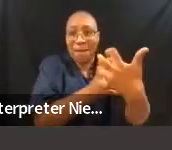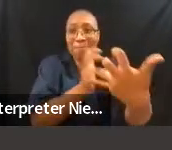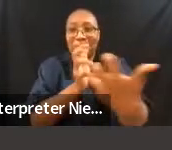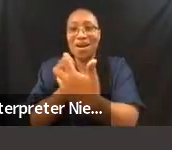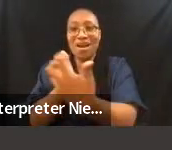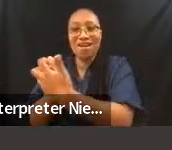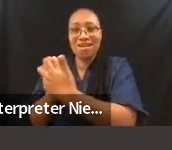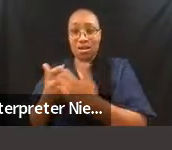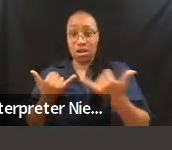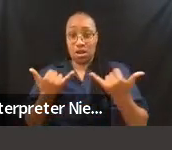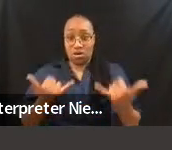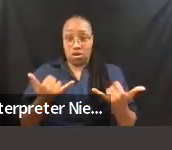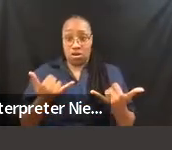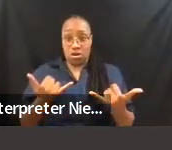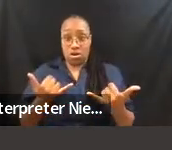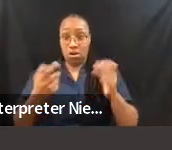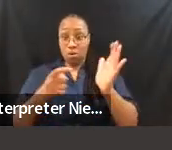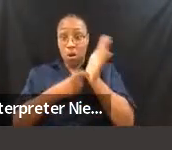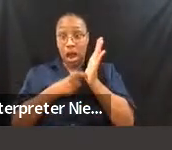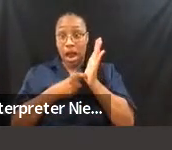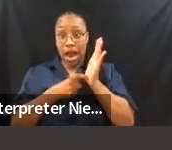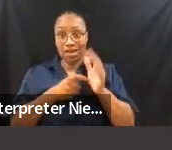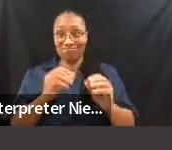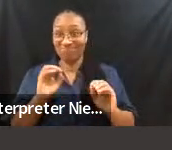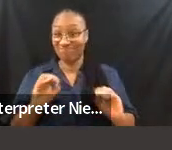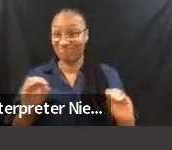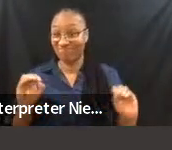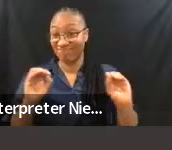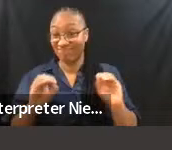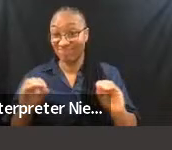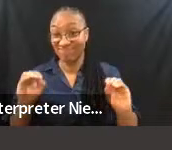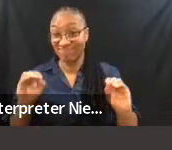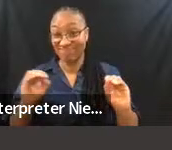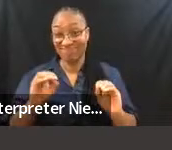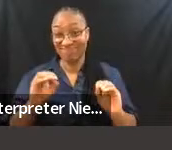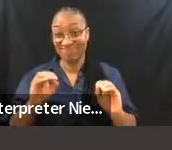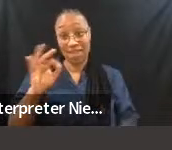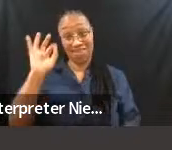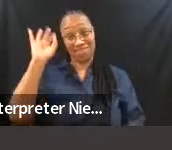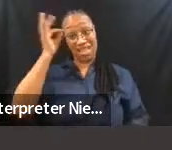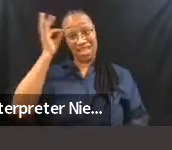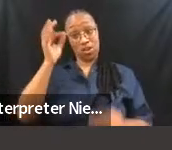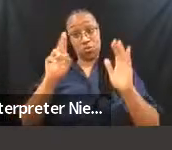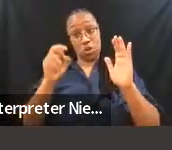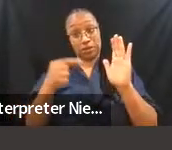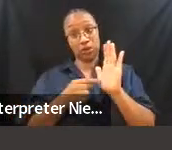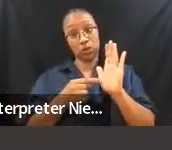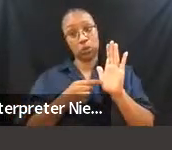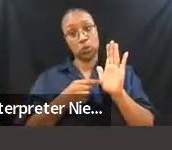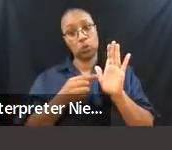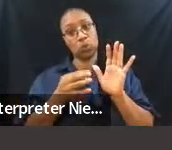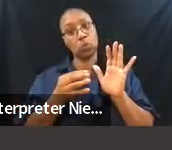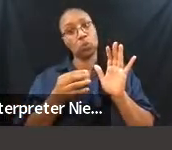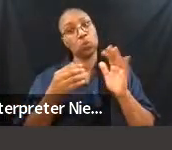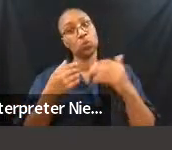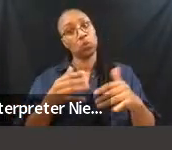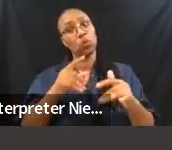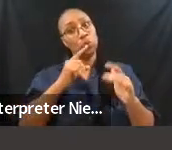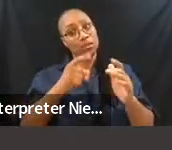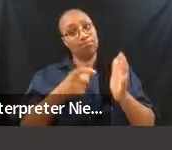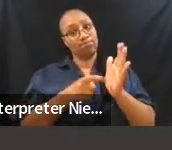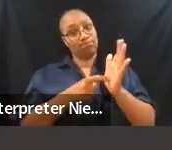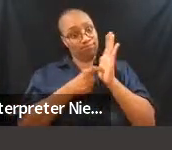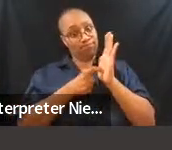Federal regulations requiring accessible medical equipment in healthcare facilities are absolutely necessary